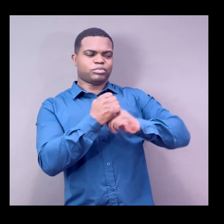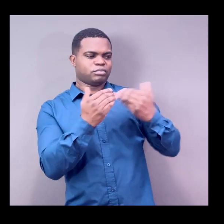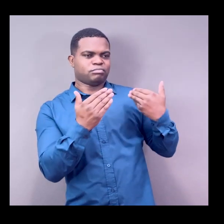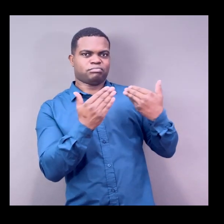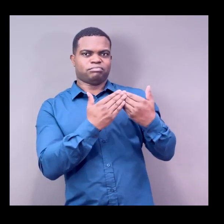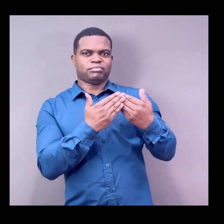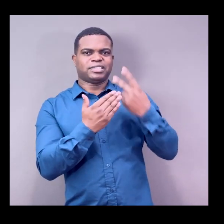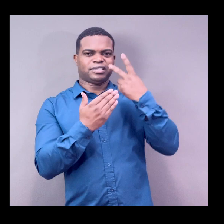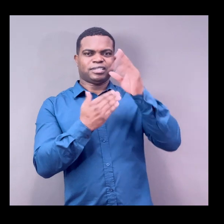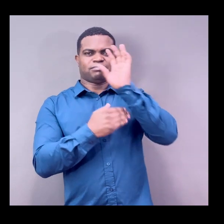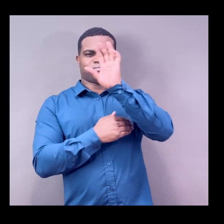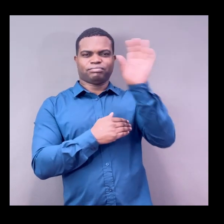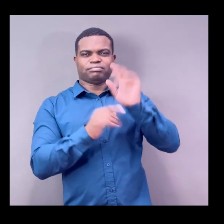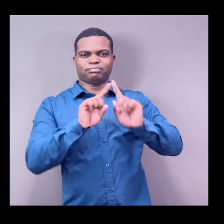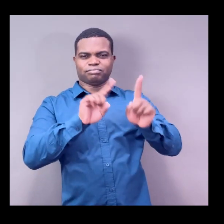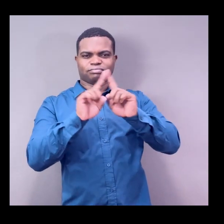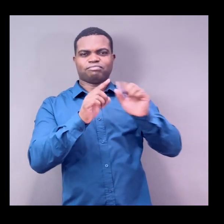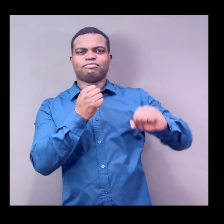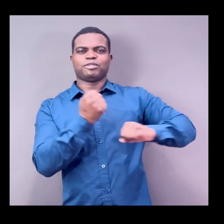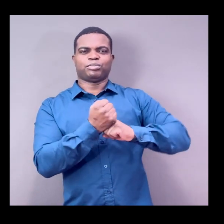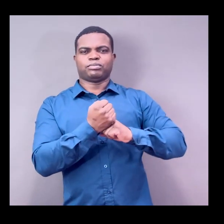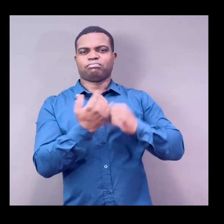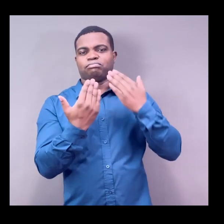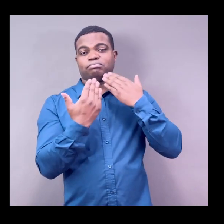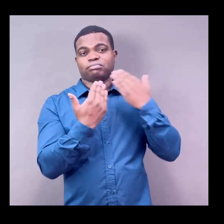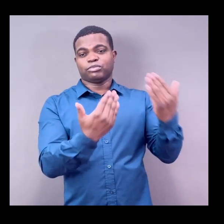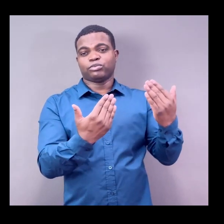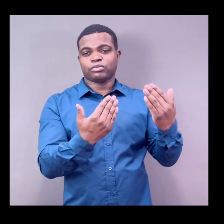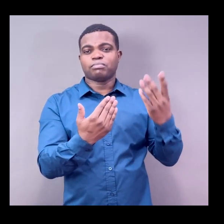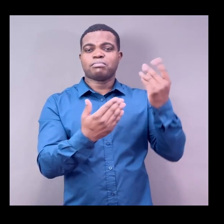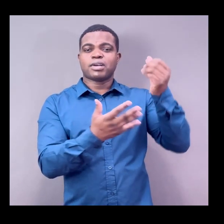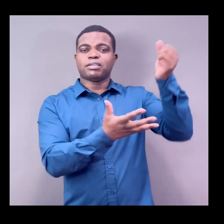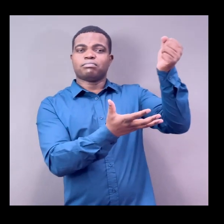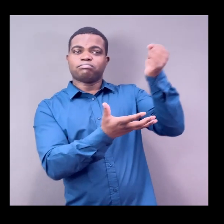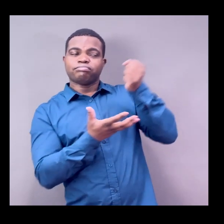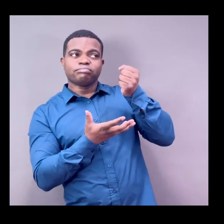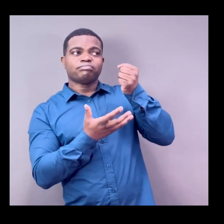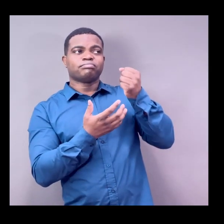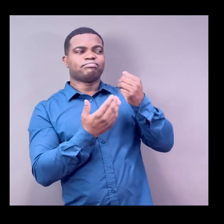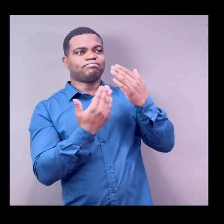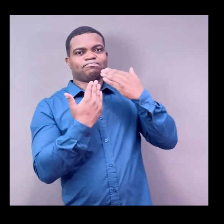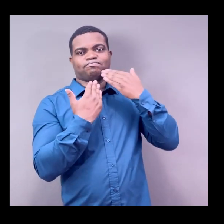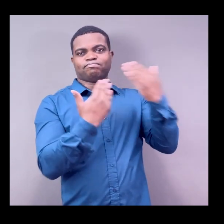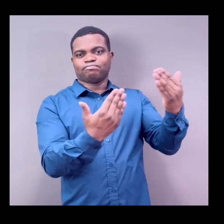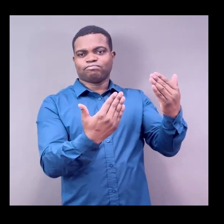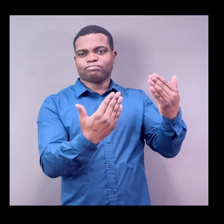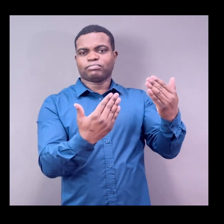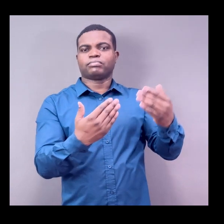support so far. Thank you very much. And also to appreciate our